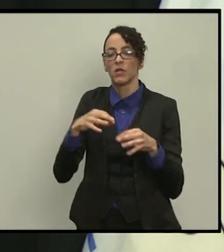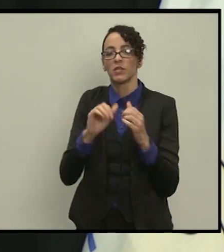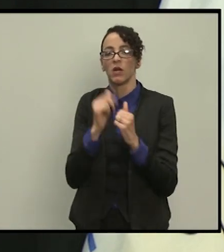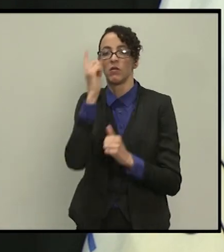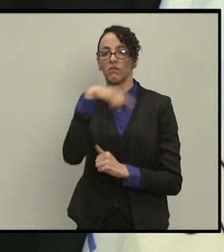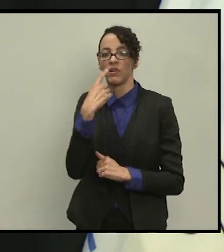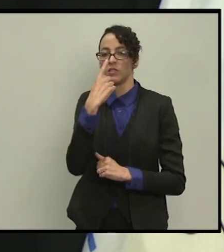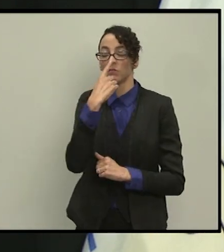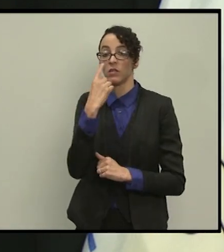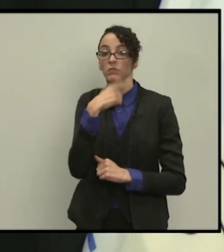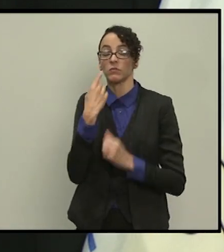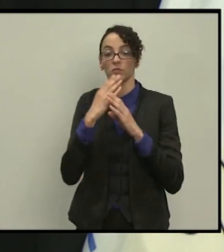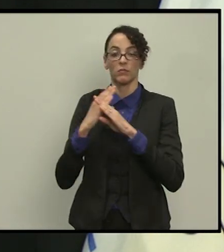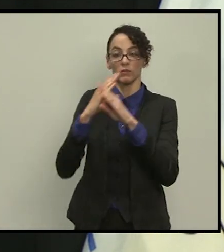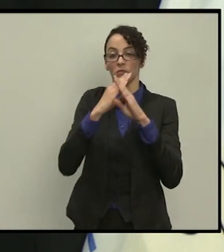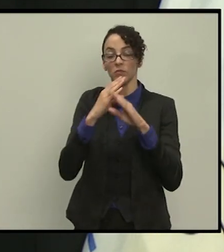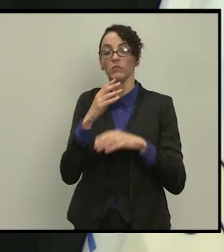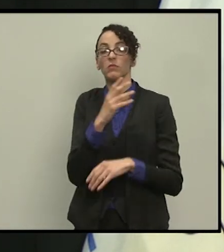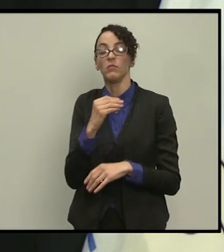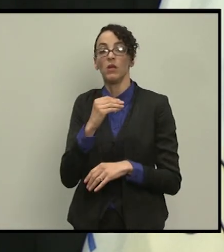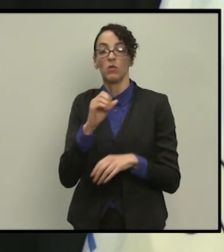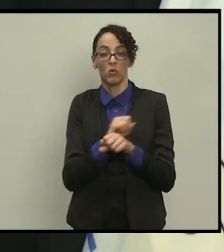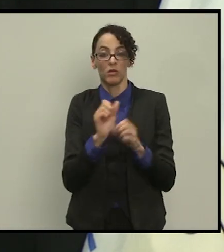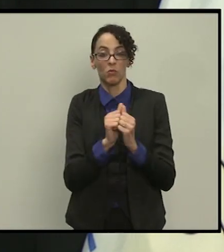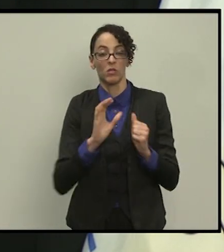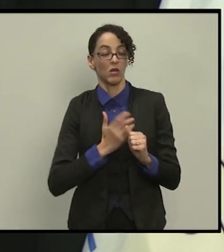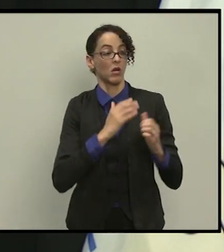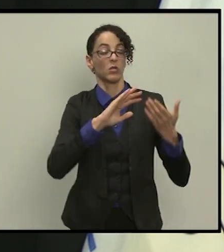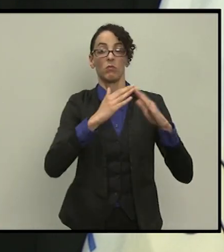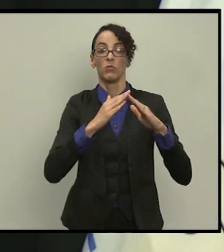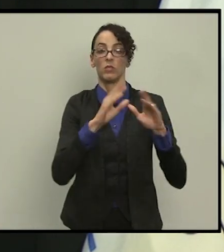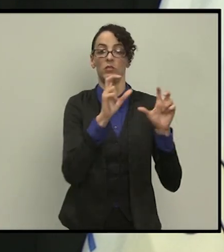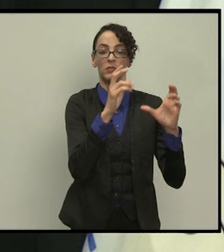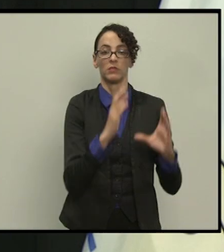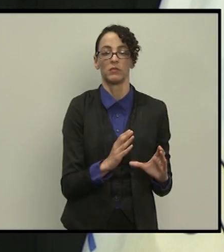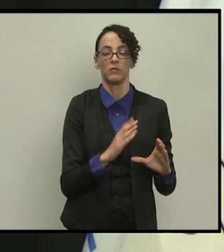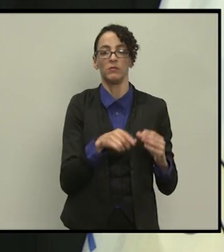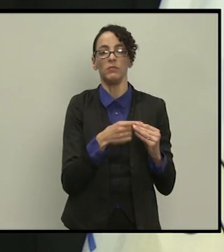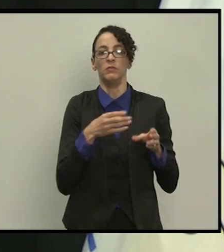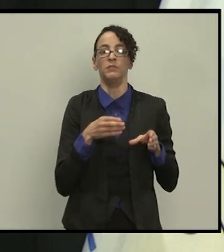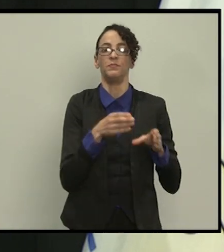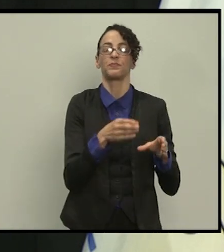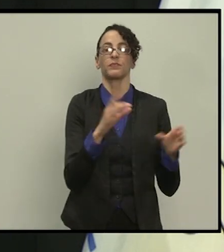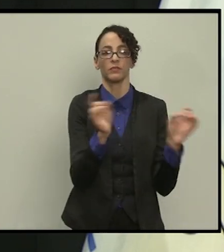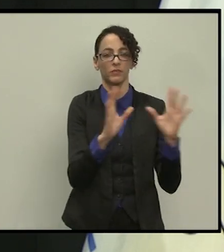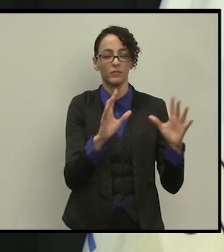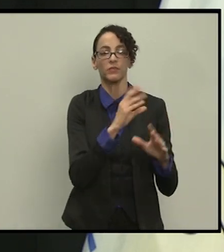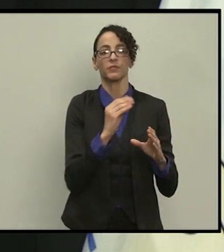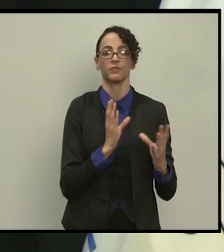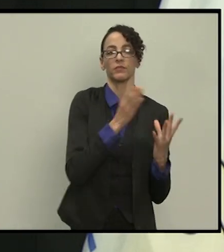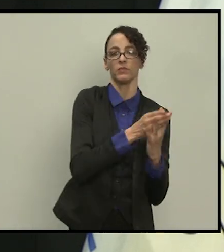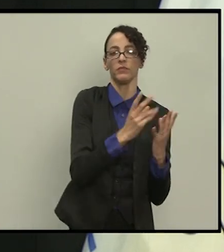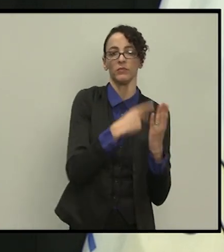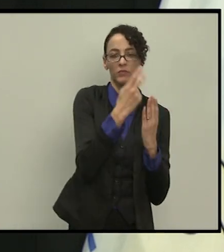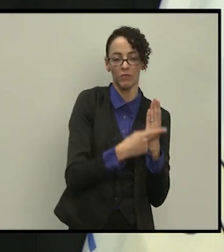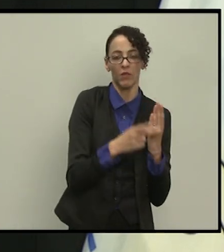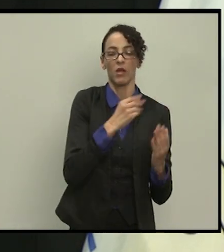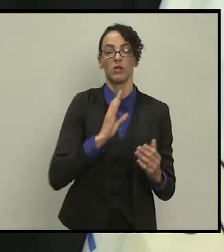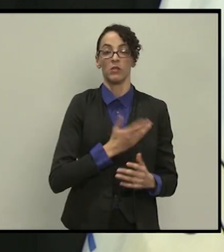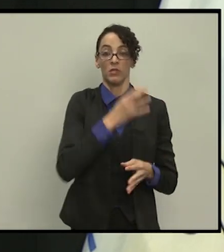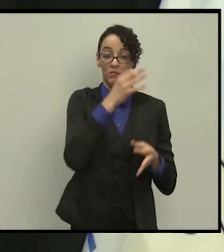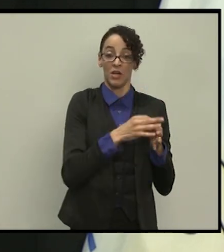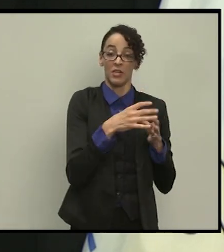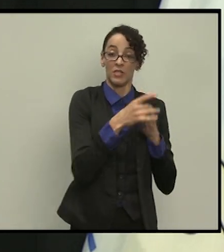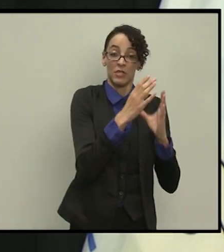of our community stakeholders, including our street violence intervention program, our faith-based leaders, and individuals